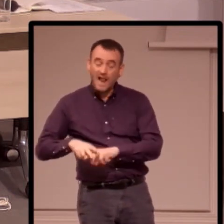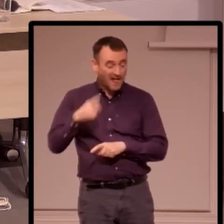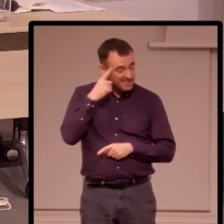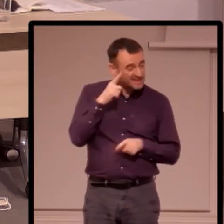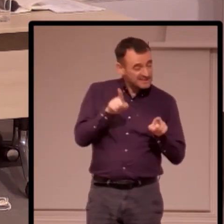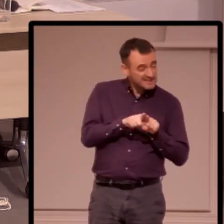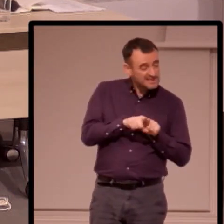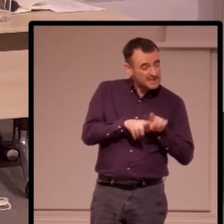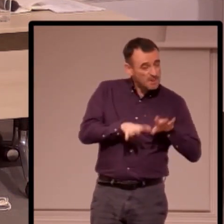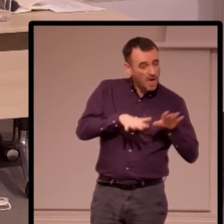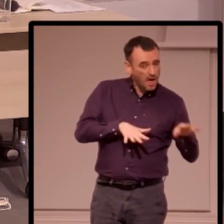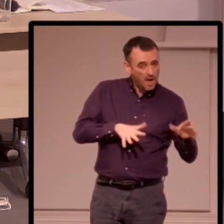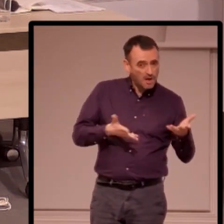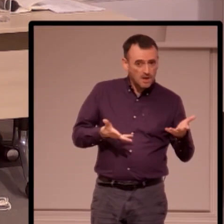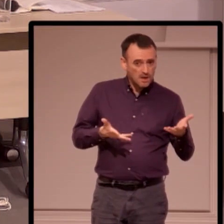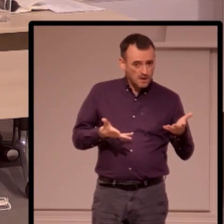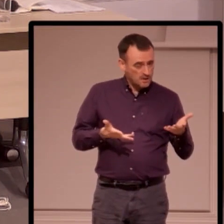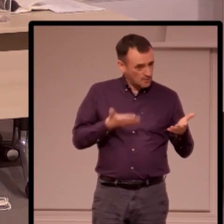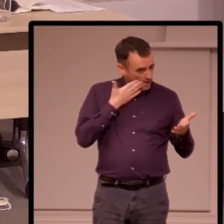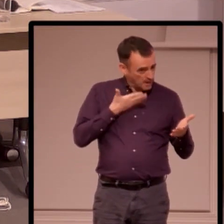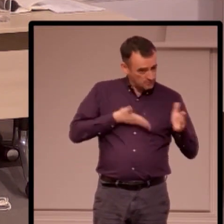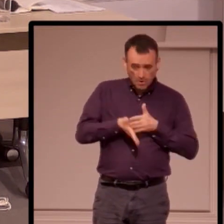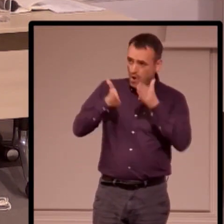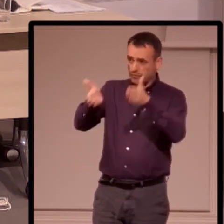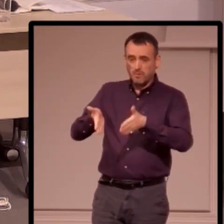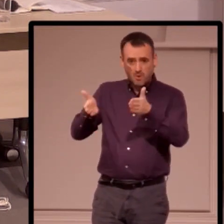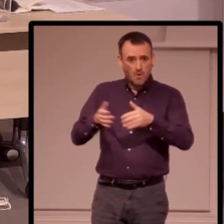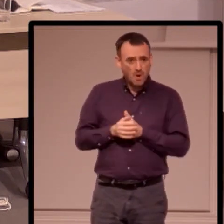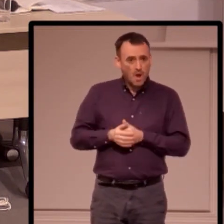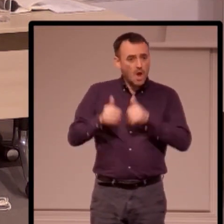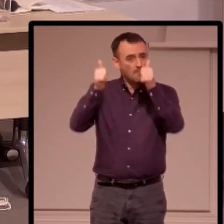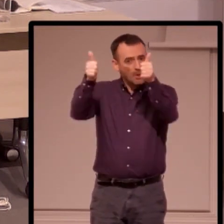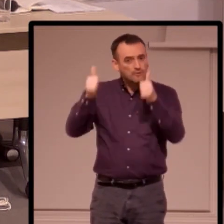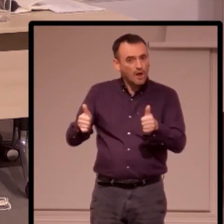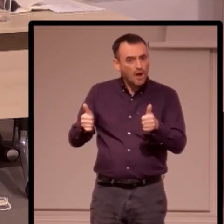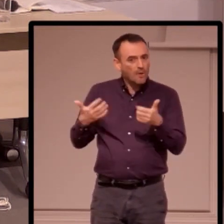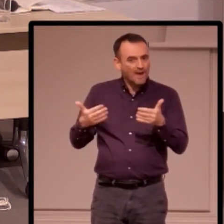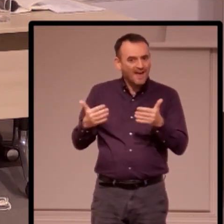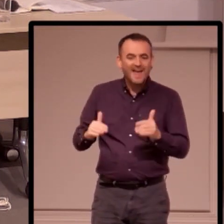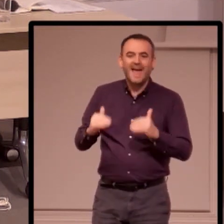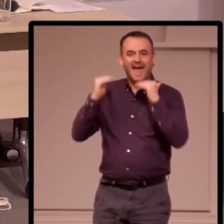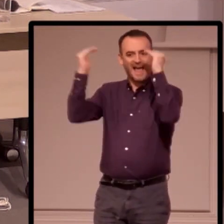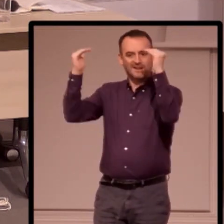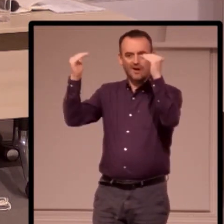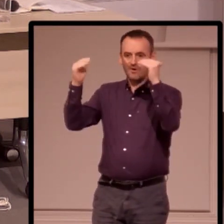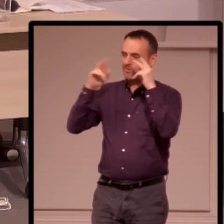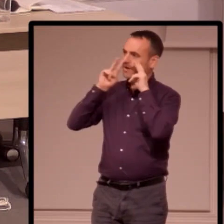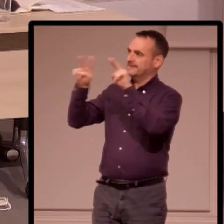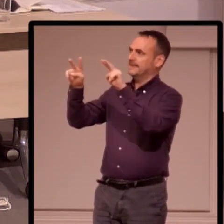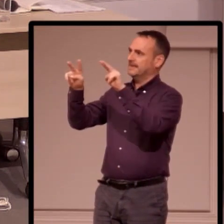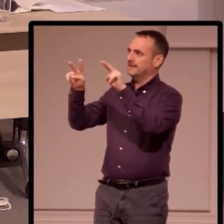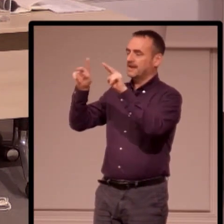about actually, you know, where are all the posters when we go into hospitals? They're probably at eye level, which isn't the same as a 5-year-old or a